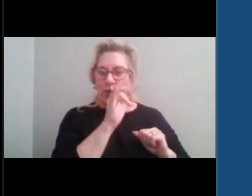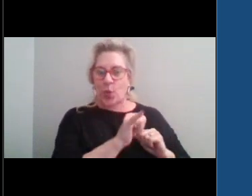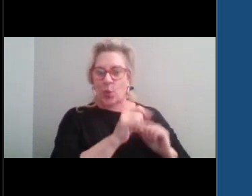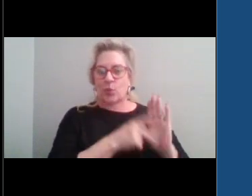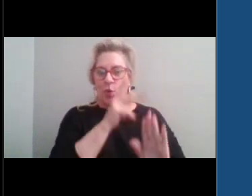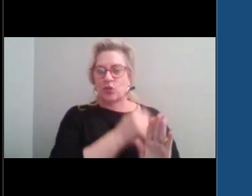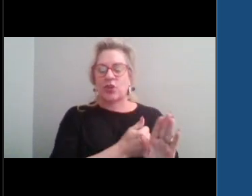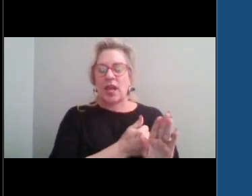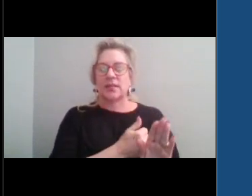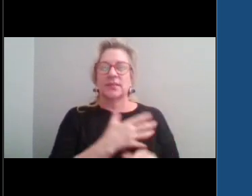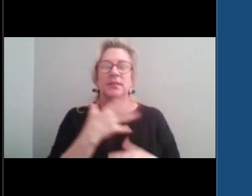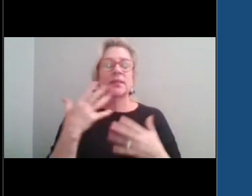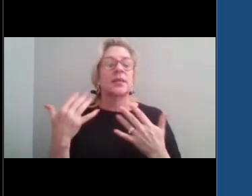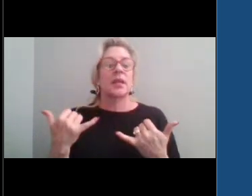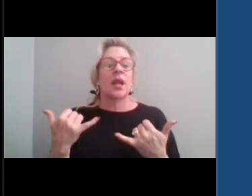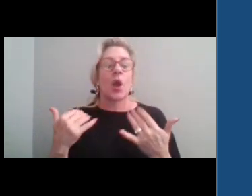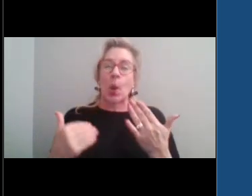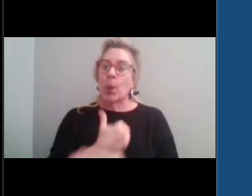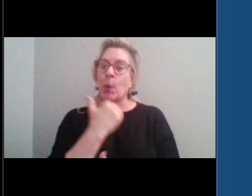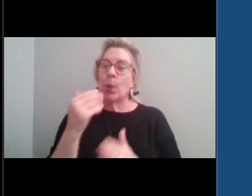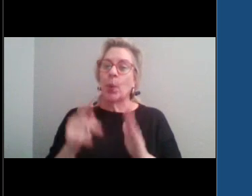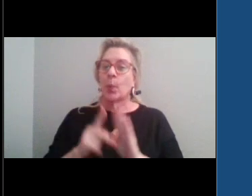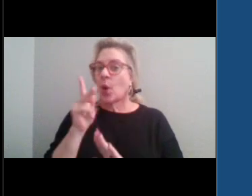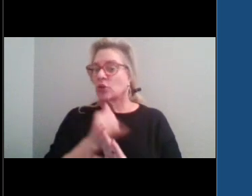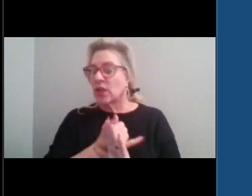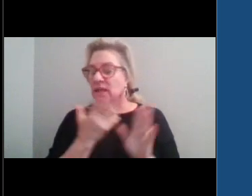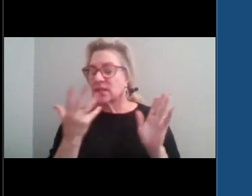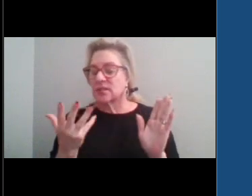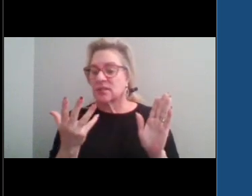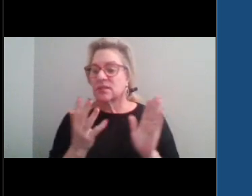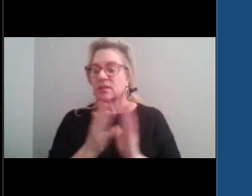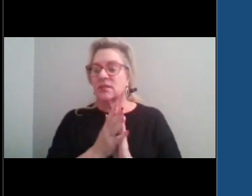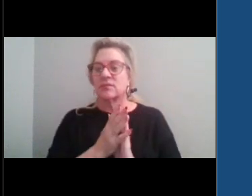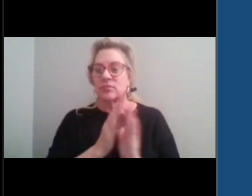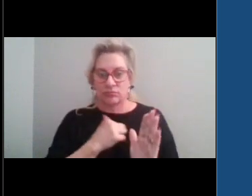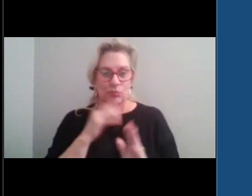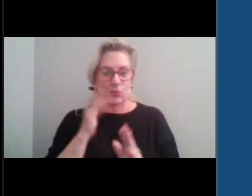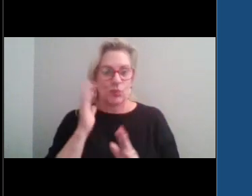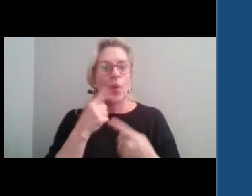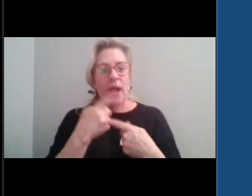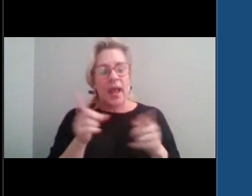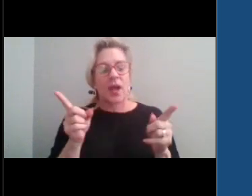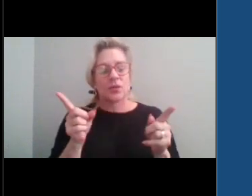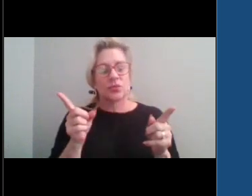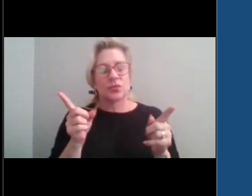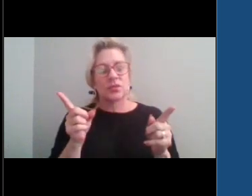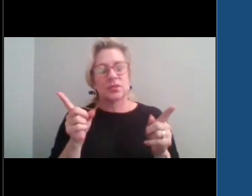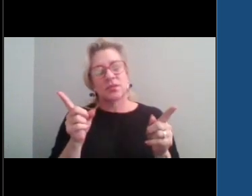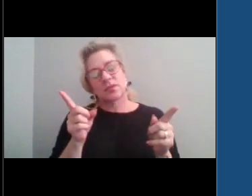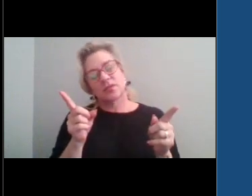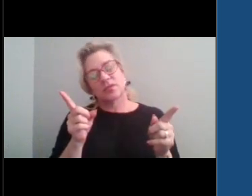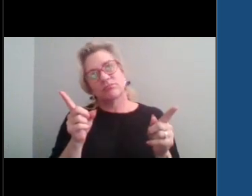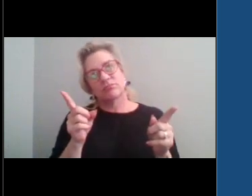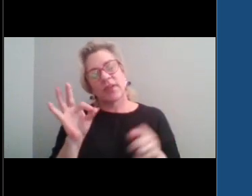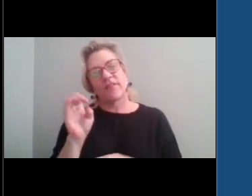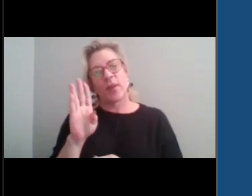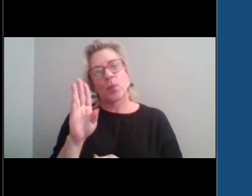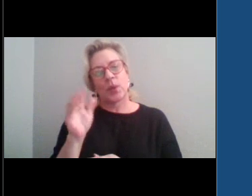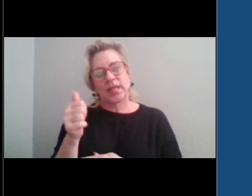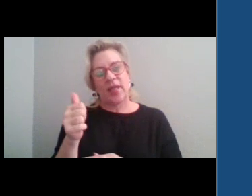as new projects go, we are going to announce on February